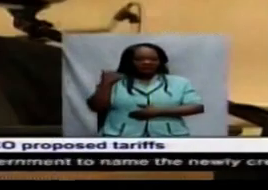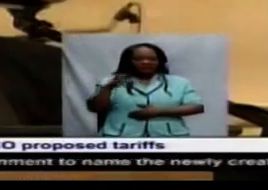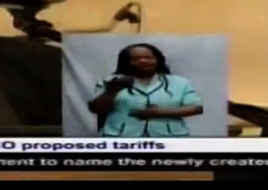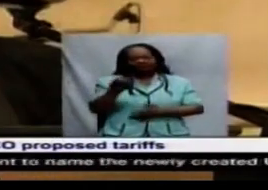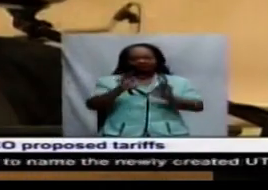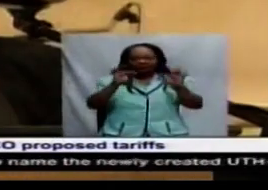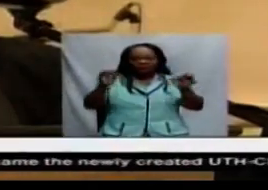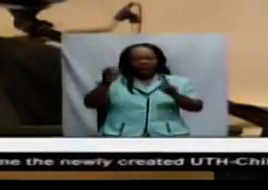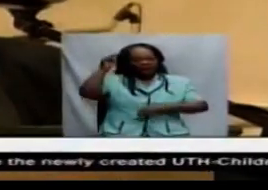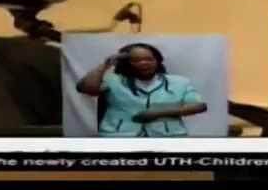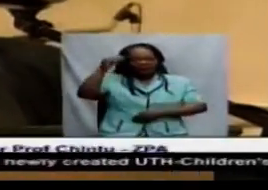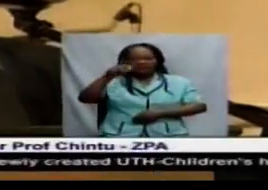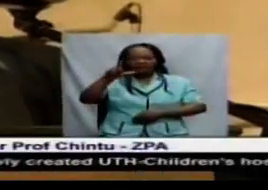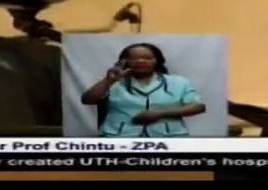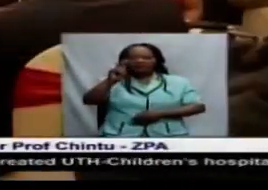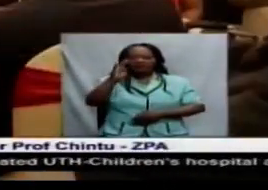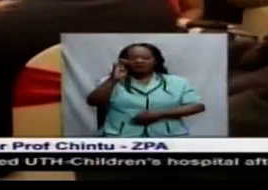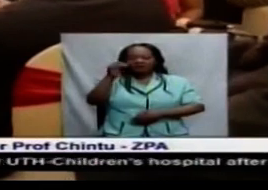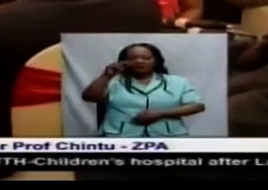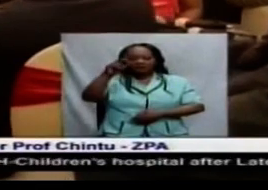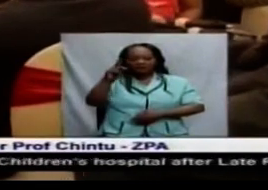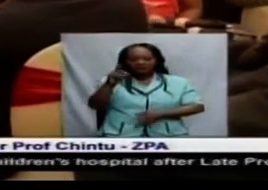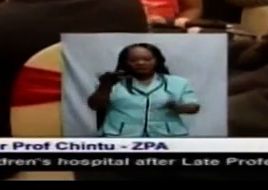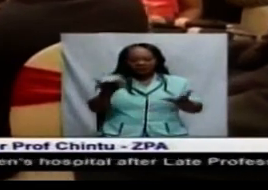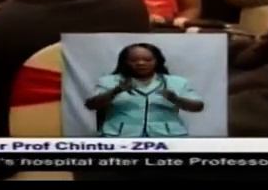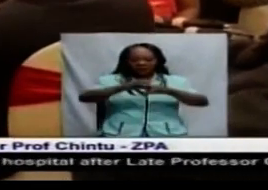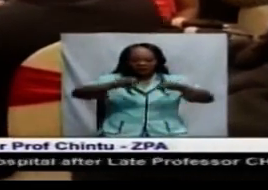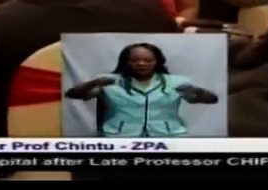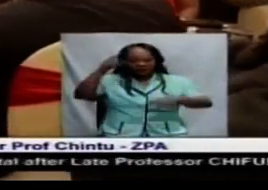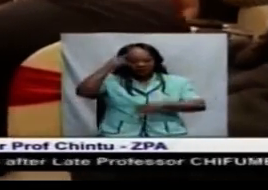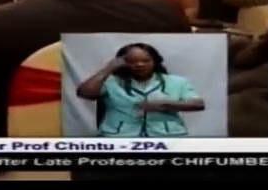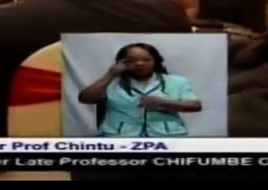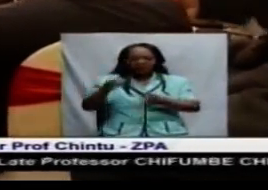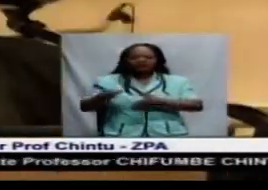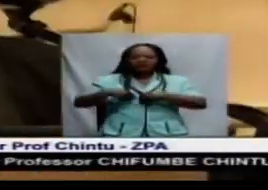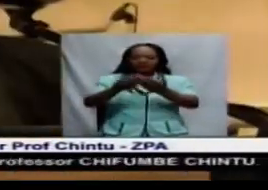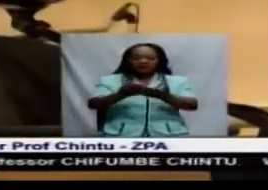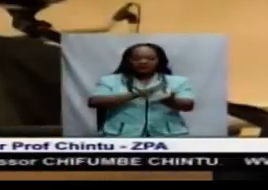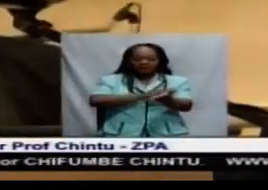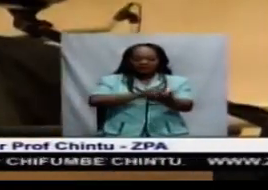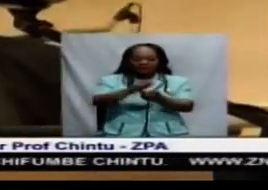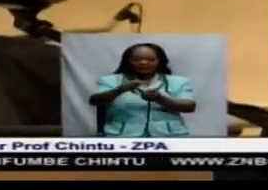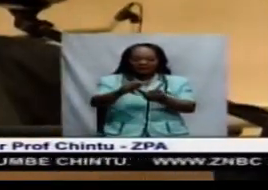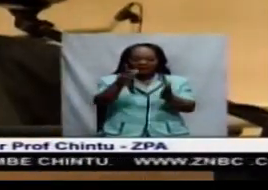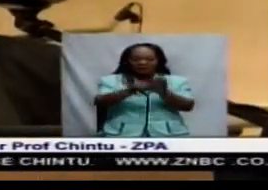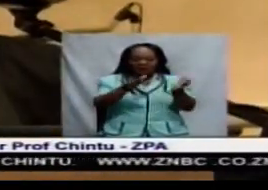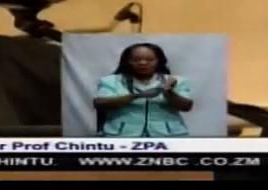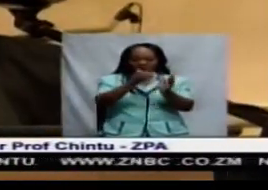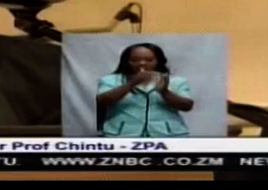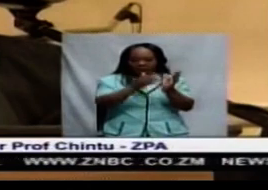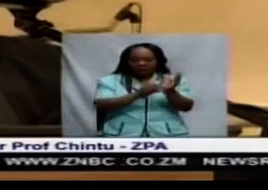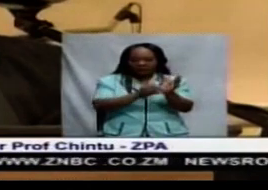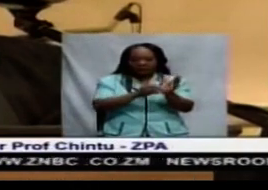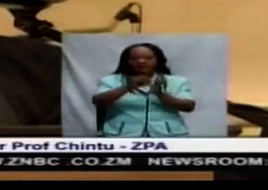Minister of Justice Given Lubinda disassociates the government from any plans to pass the Law Society's bill, as reported in some sections